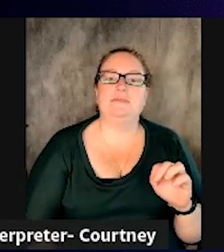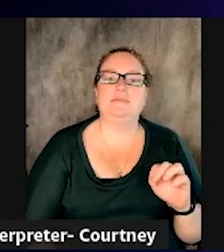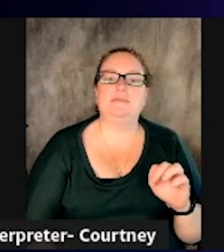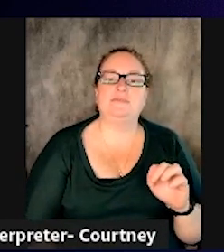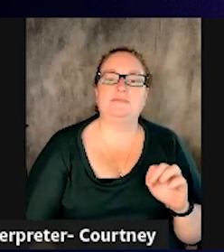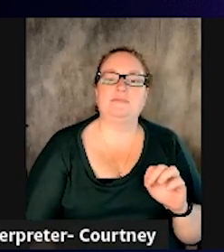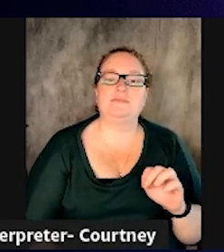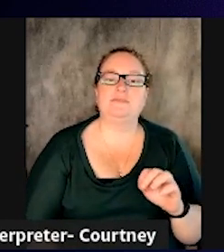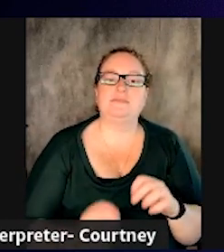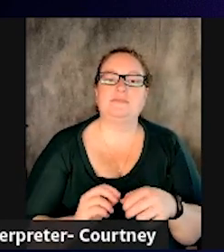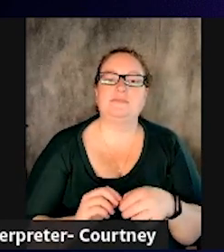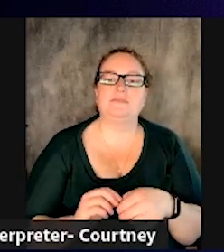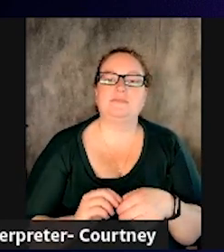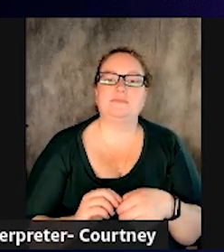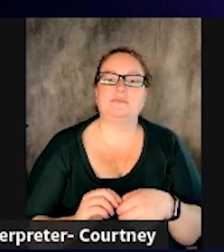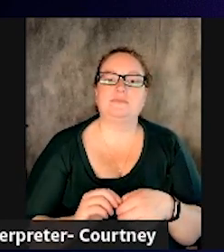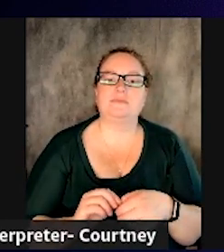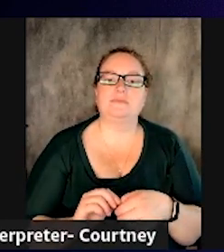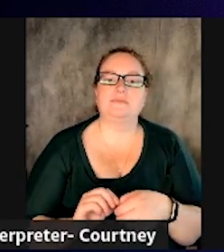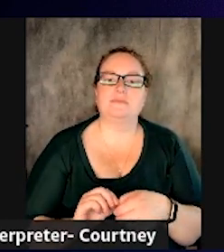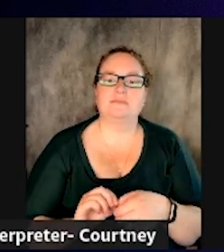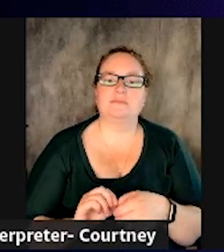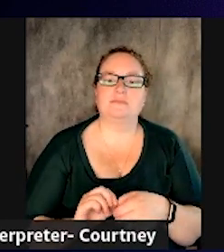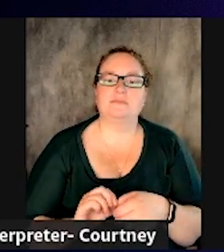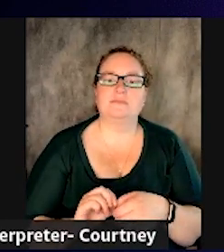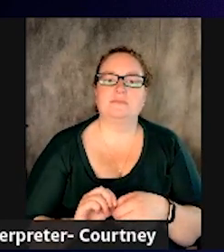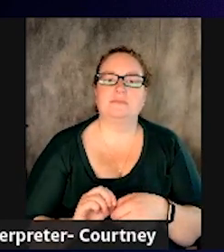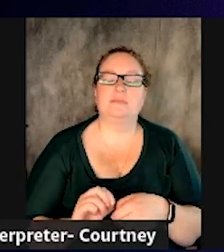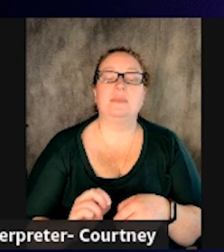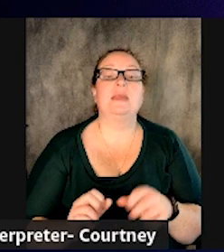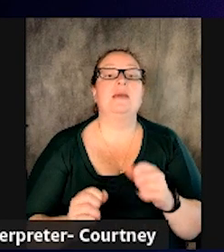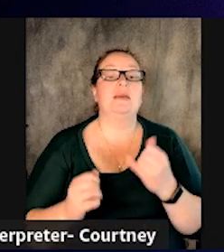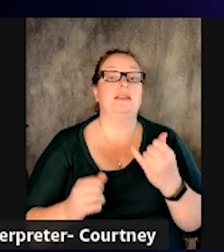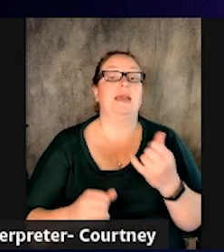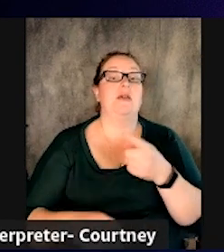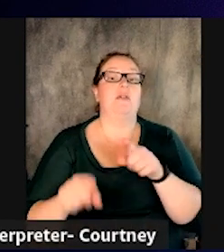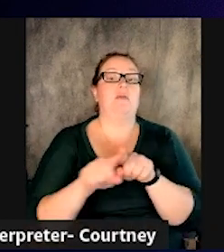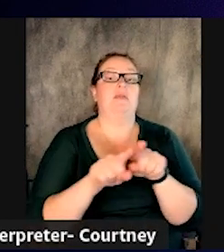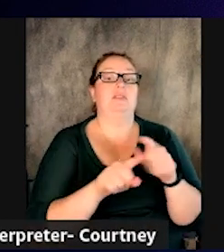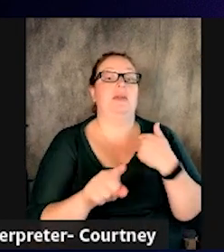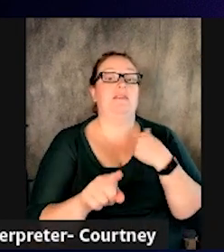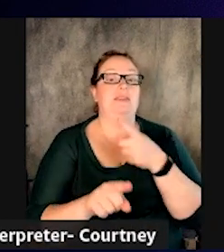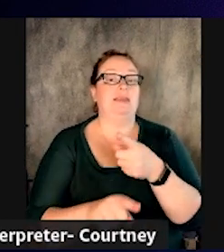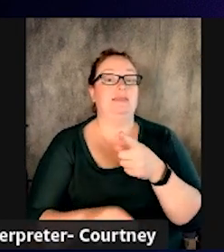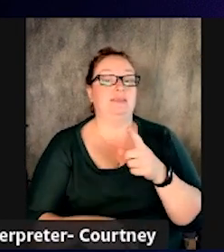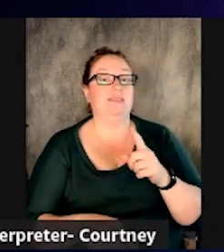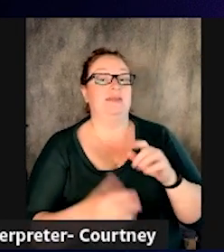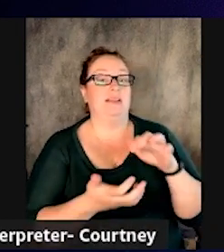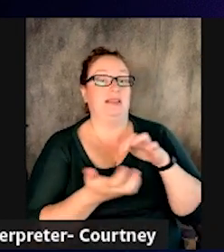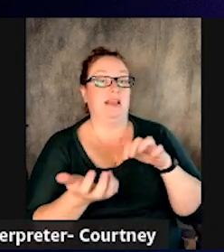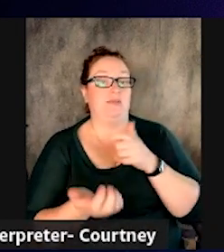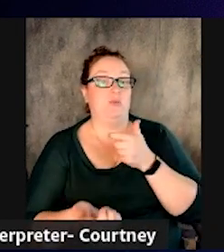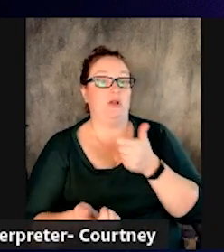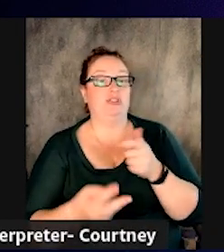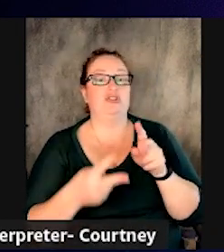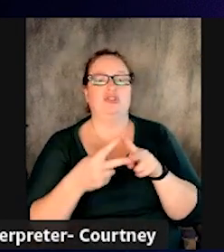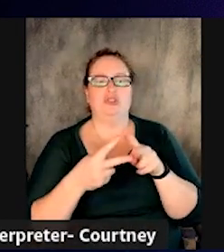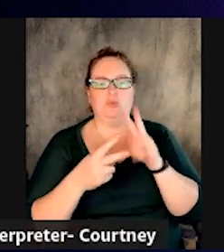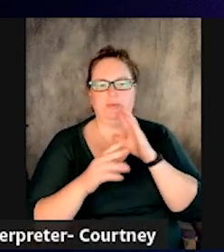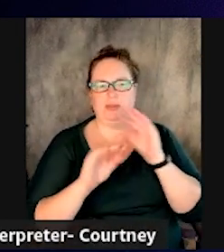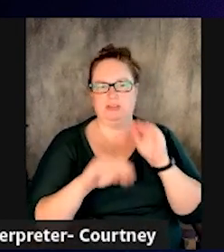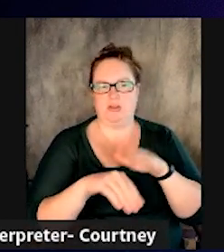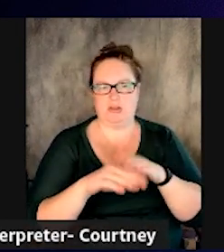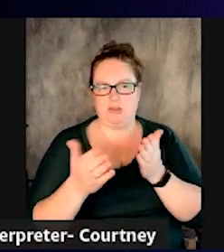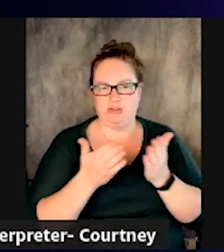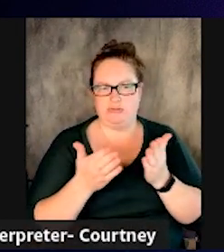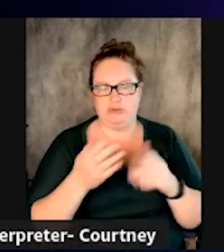And now I have also this configure CloudWatch. So two actions that will be installed on my server. I have